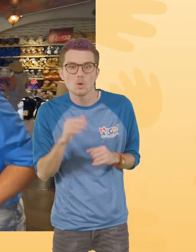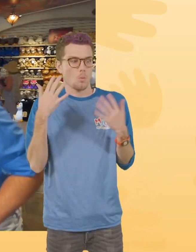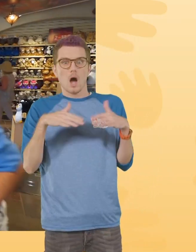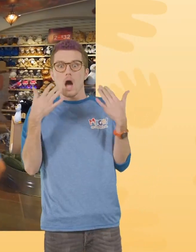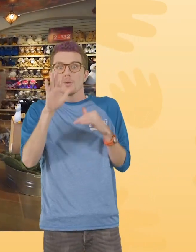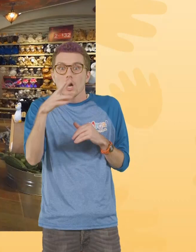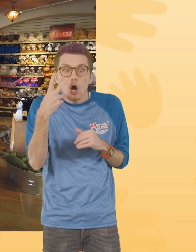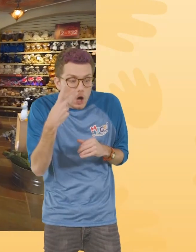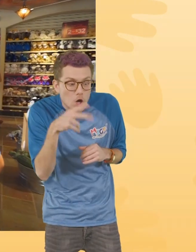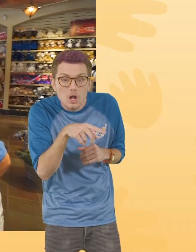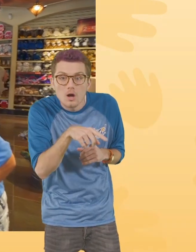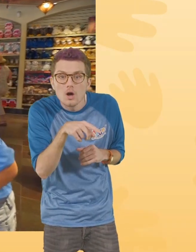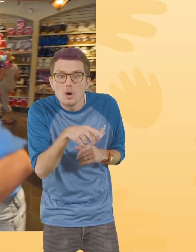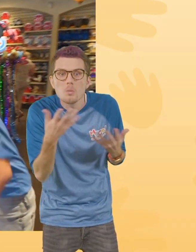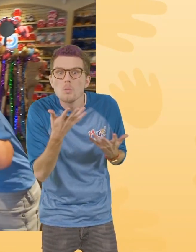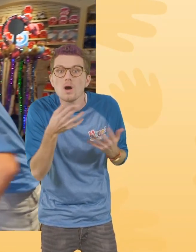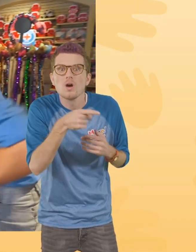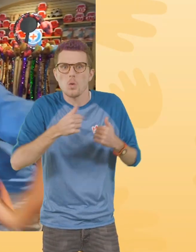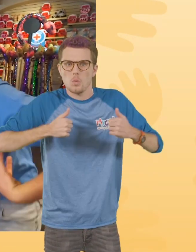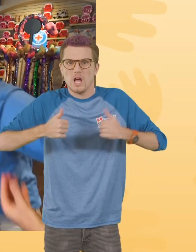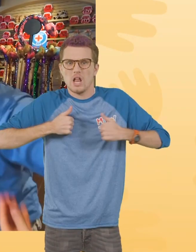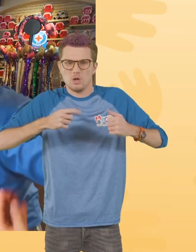Whoa, look!